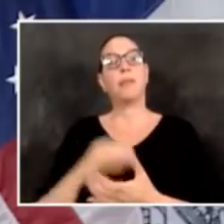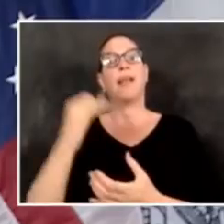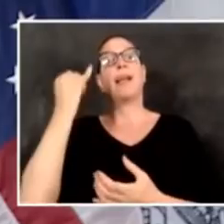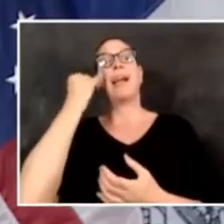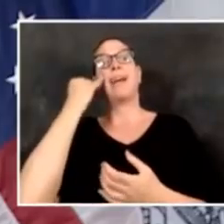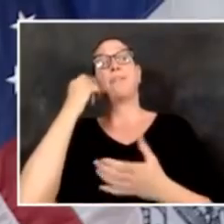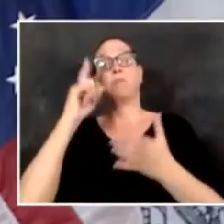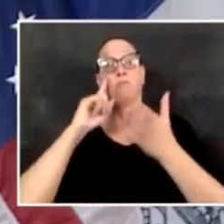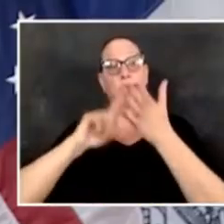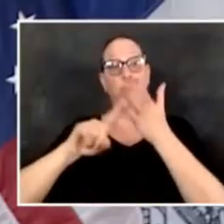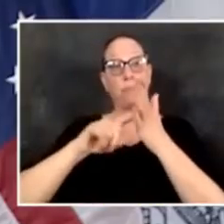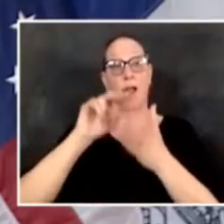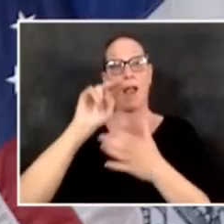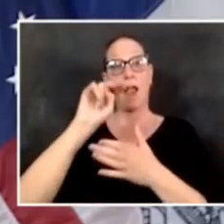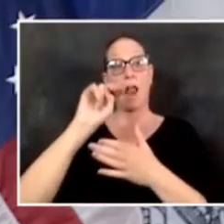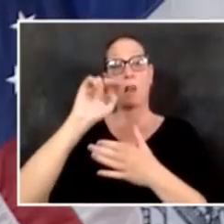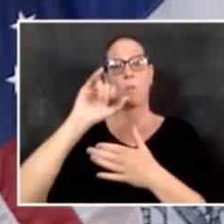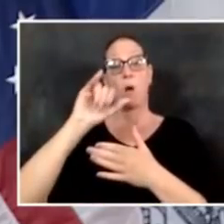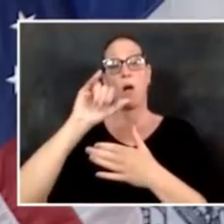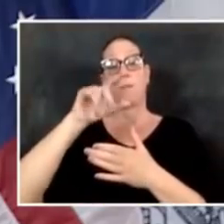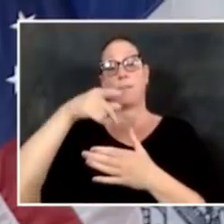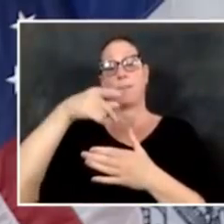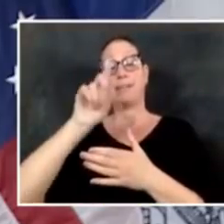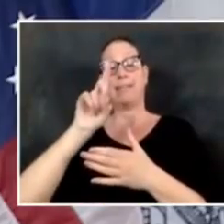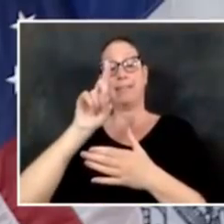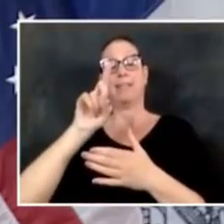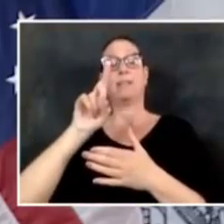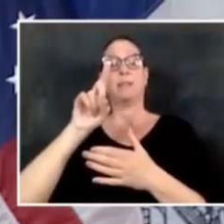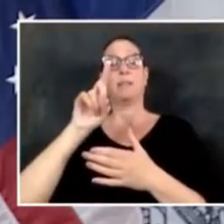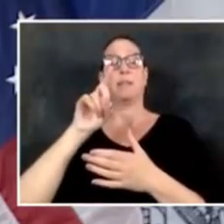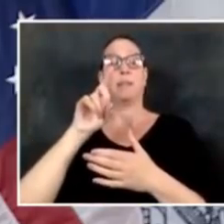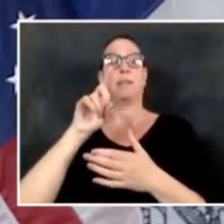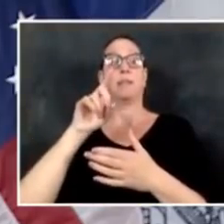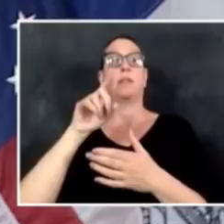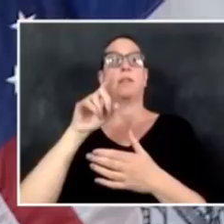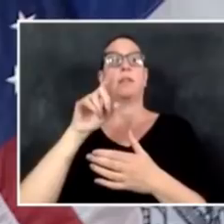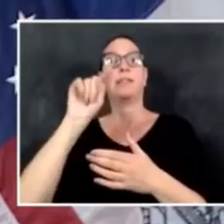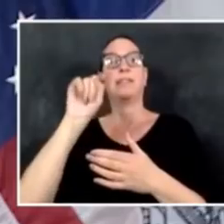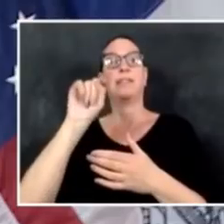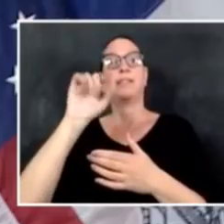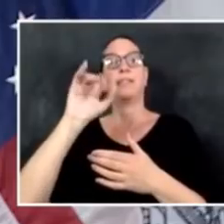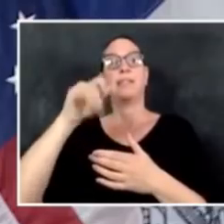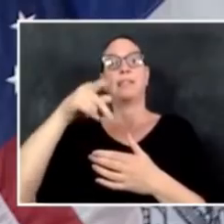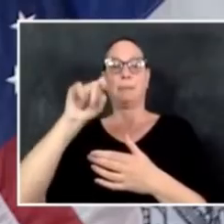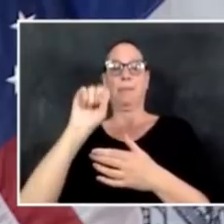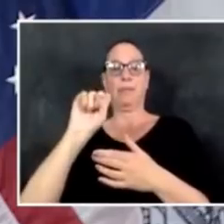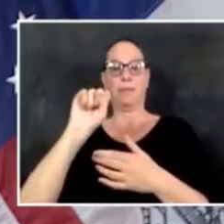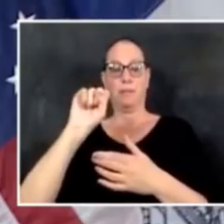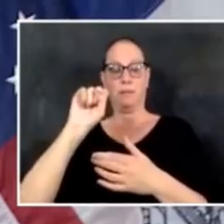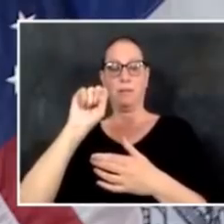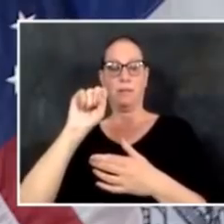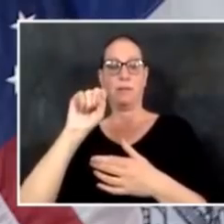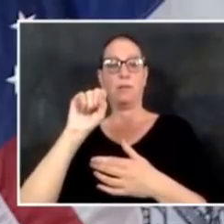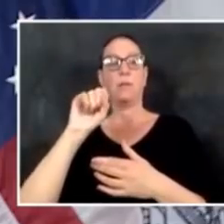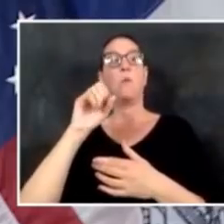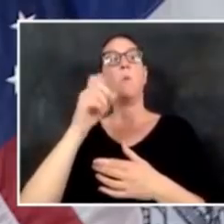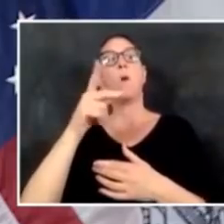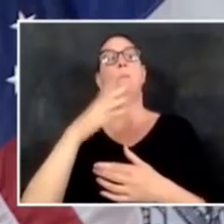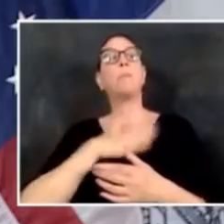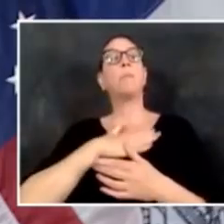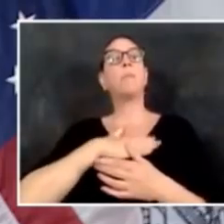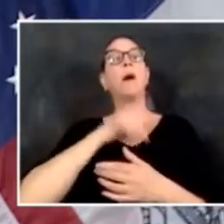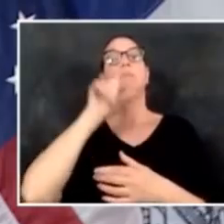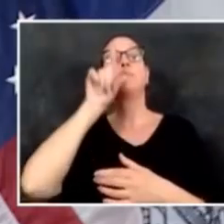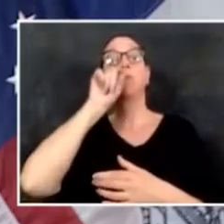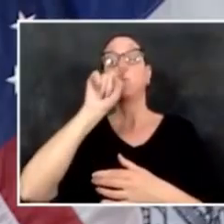my Twitter page. Very good video of an individual that we're looking to identify from this incident. I can tell you that the